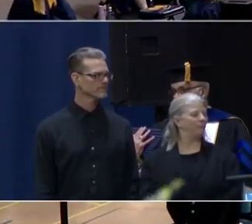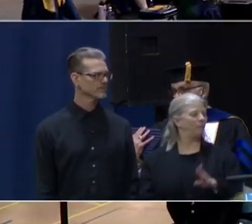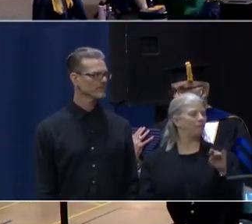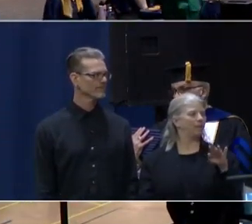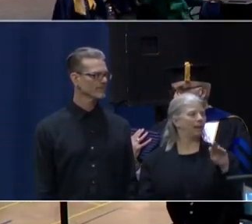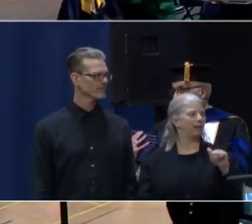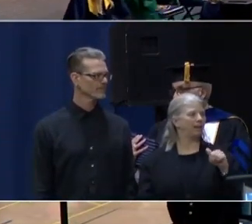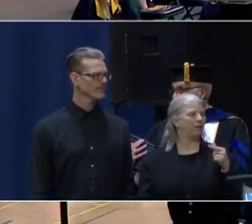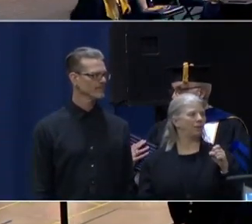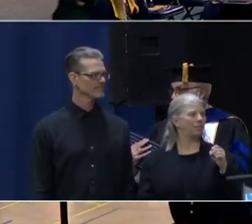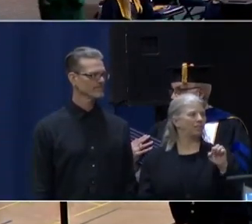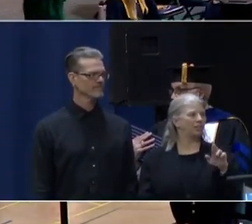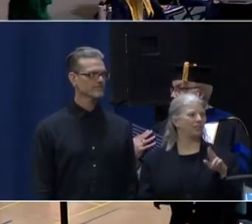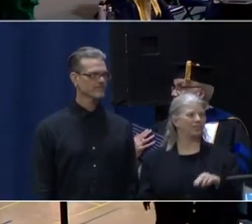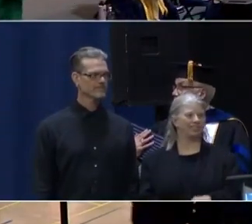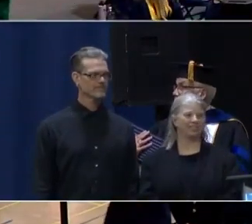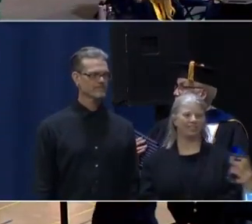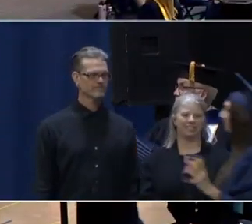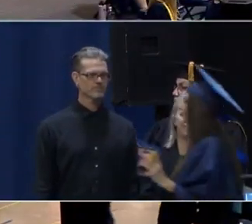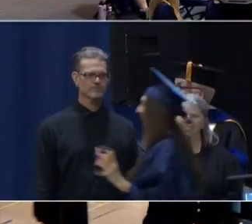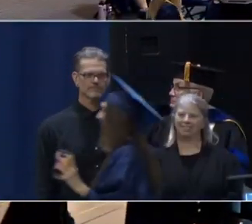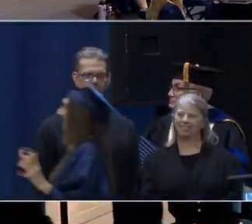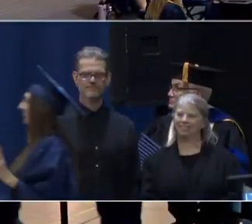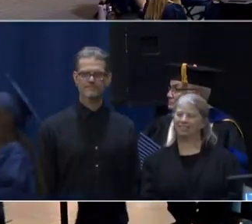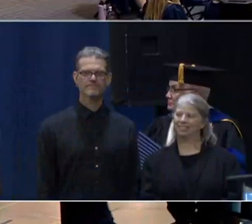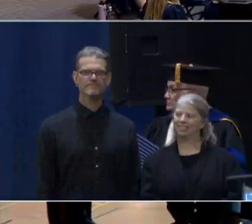Brianna Butcher.